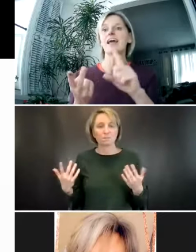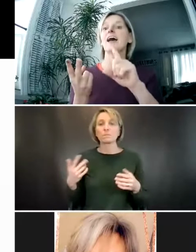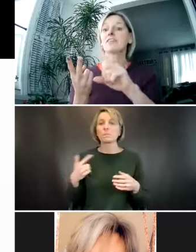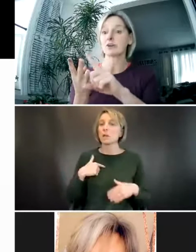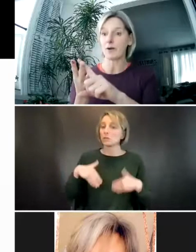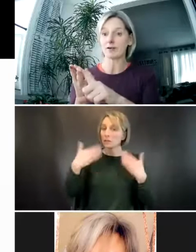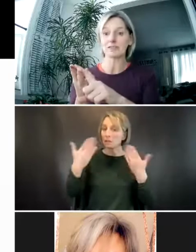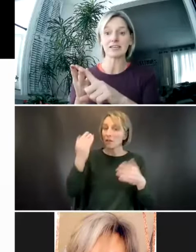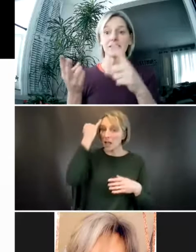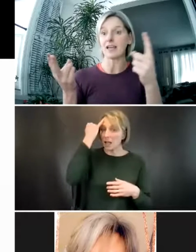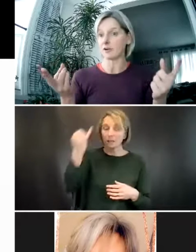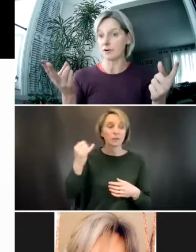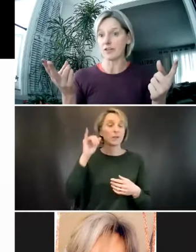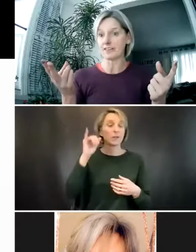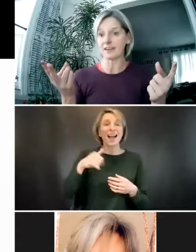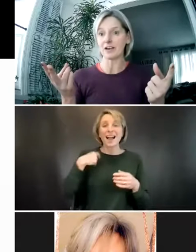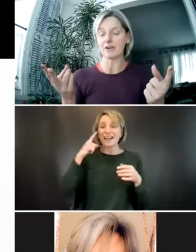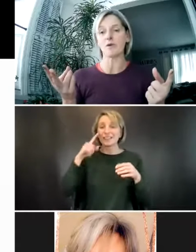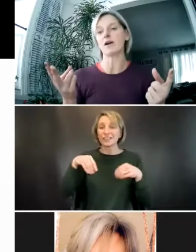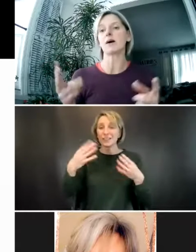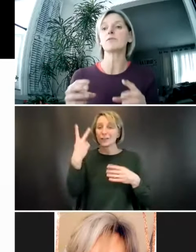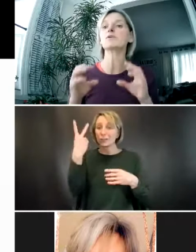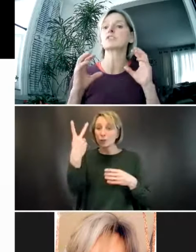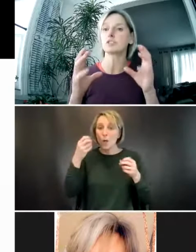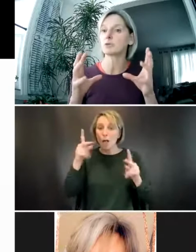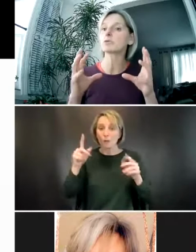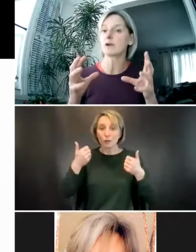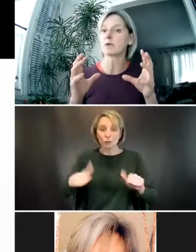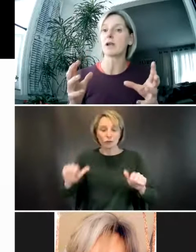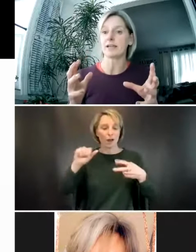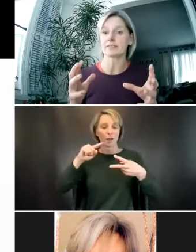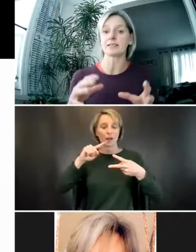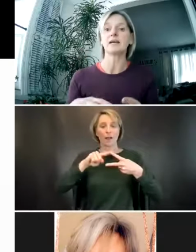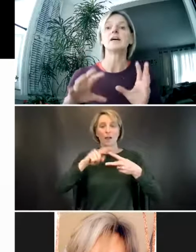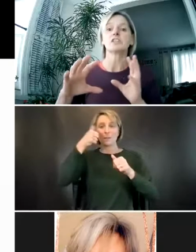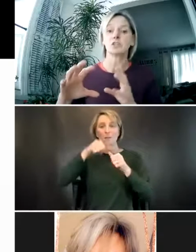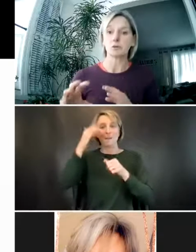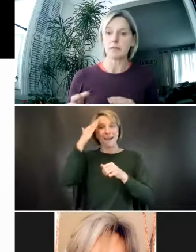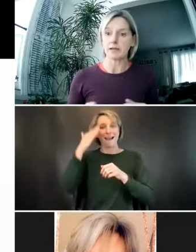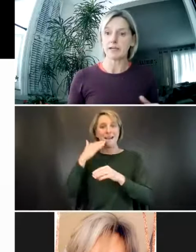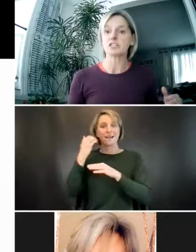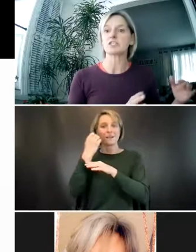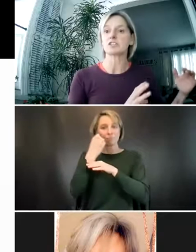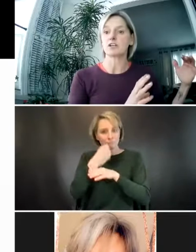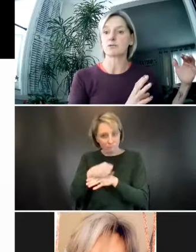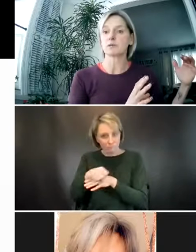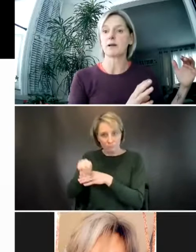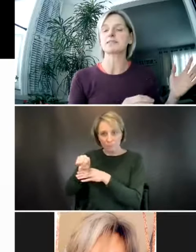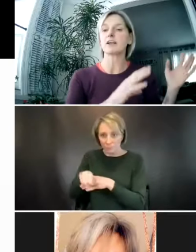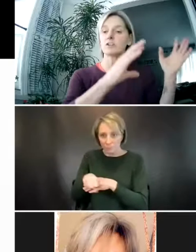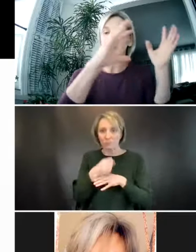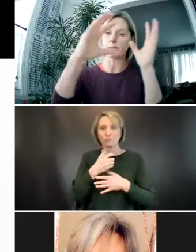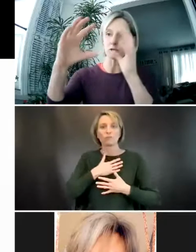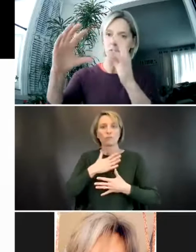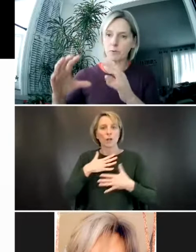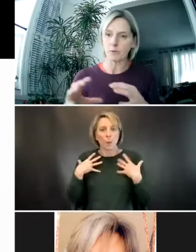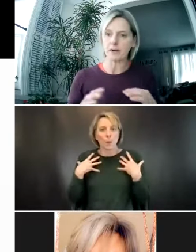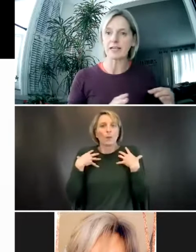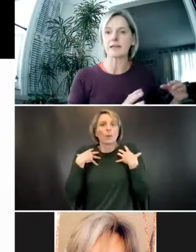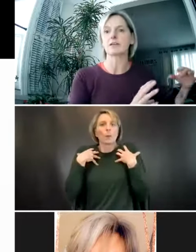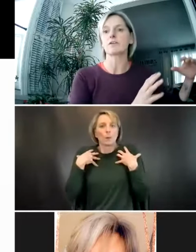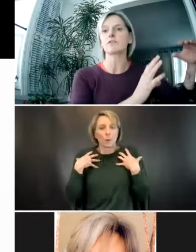shoulders and the grounding and earthing that Carrie brought up, those are two great ways to manage this stress response cycle and help